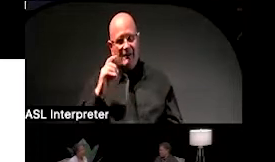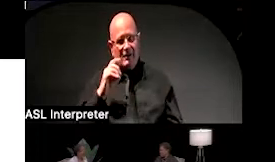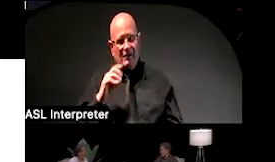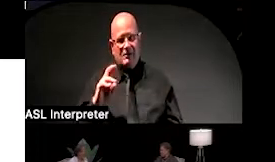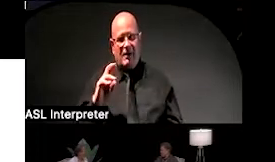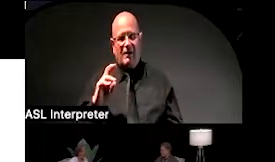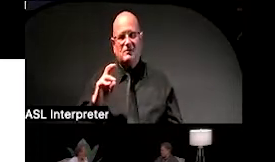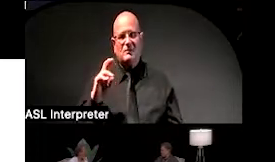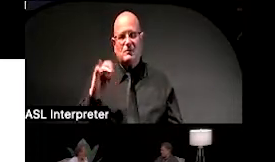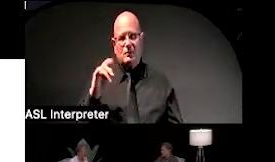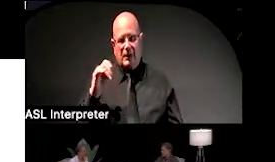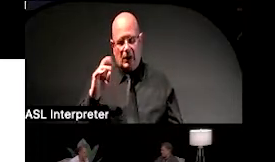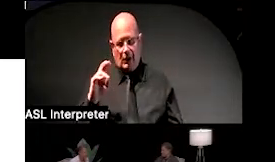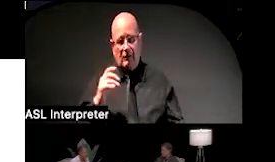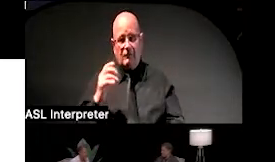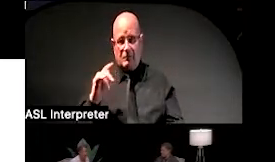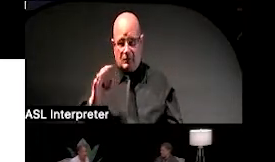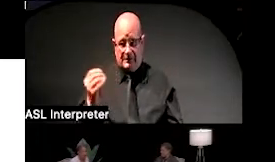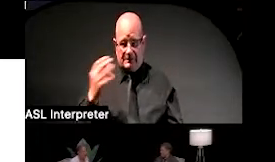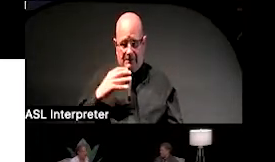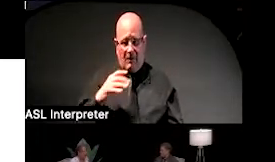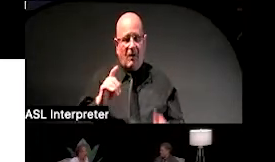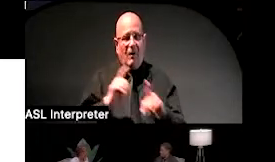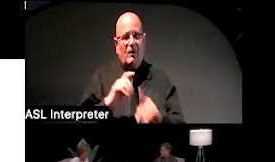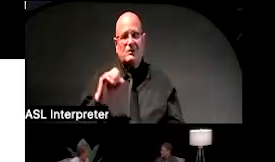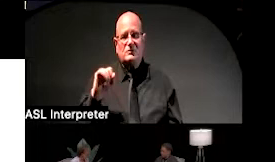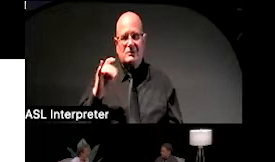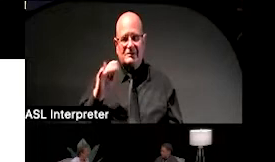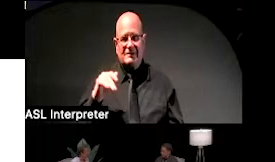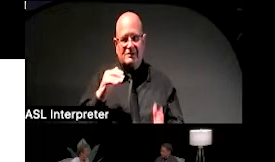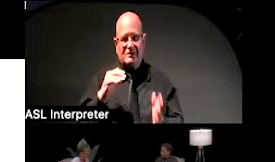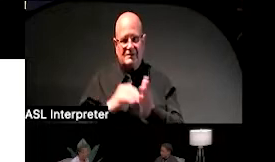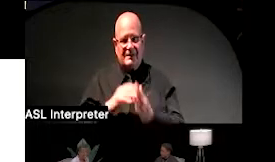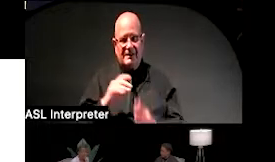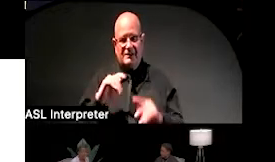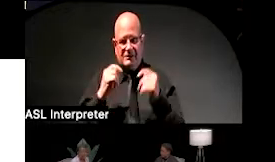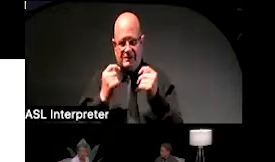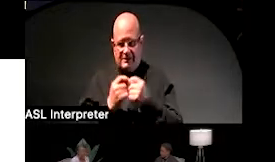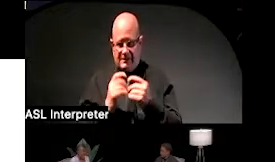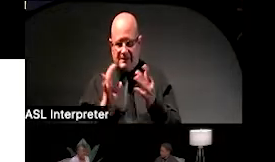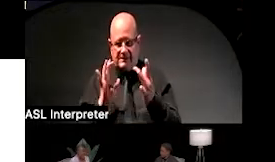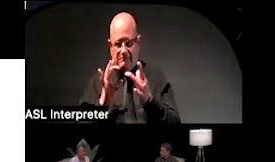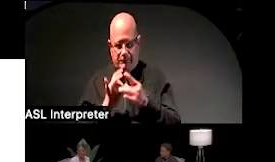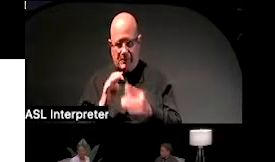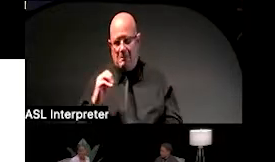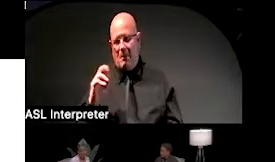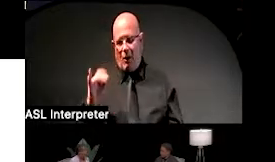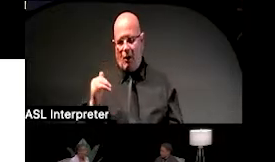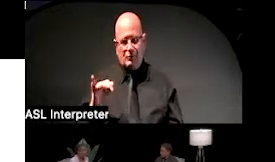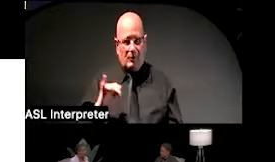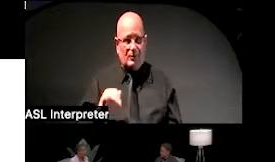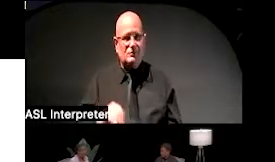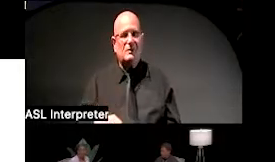article, but also for the Signal Centers team and Marge Fleming for making the connection to you. So I just wanted you all to know how